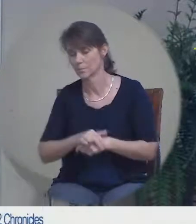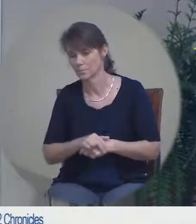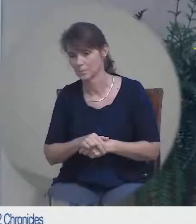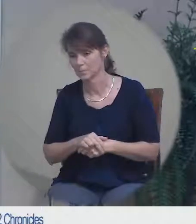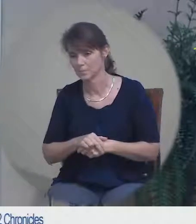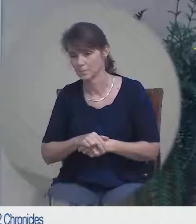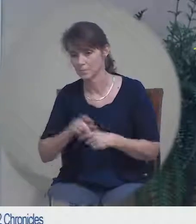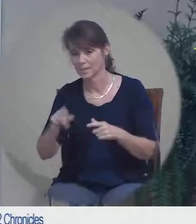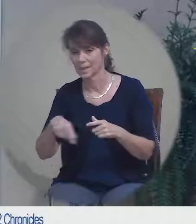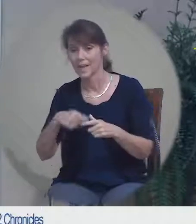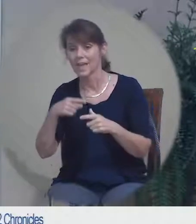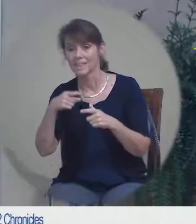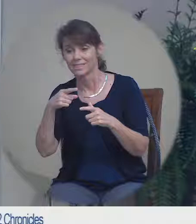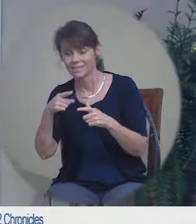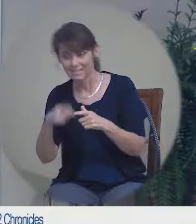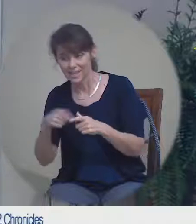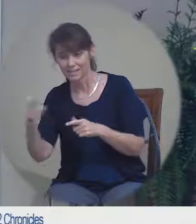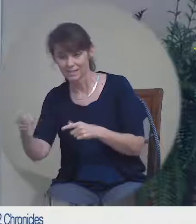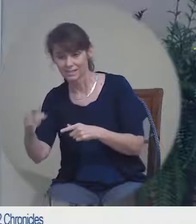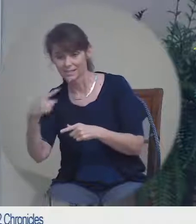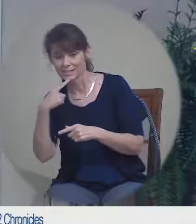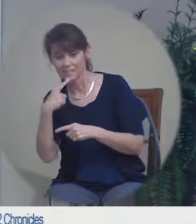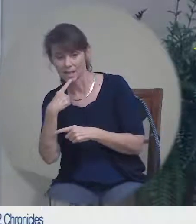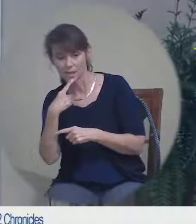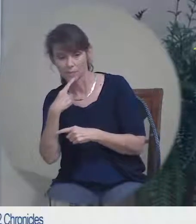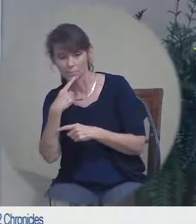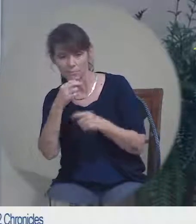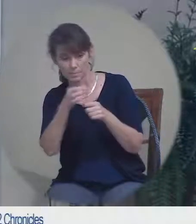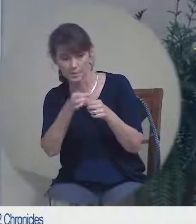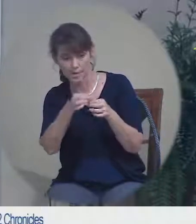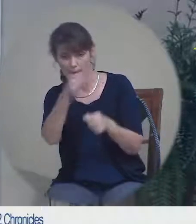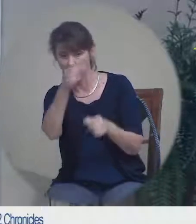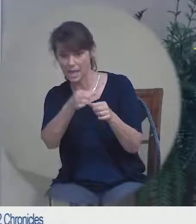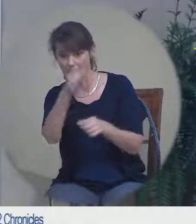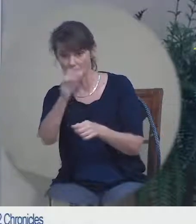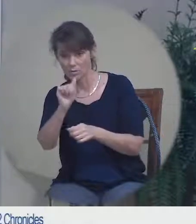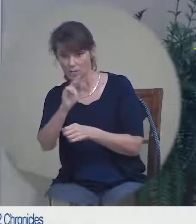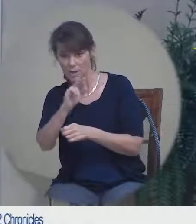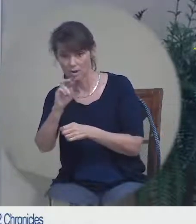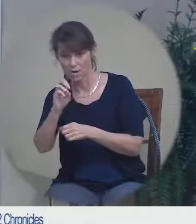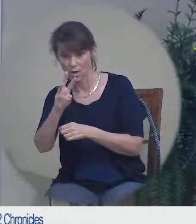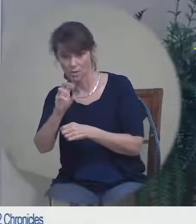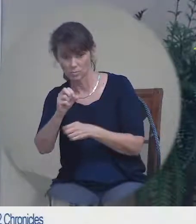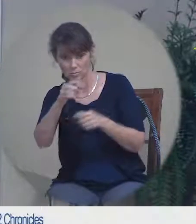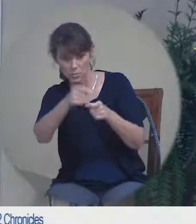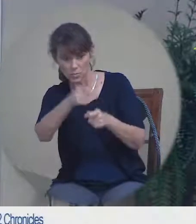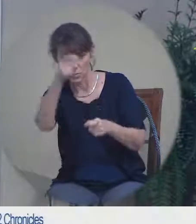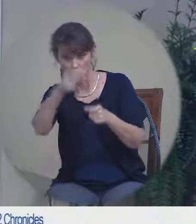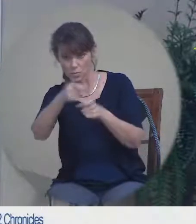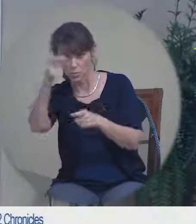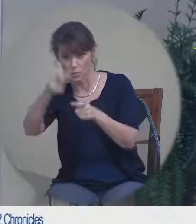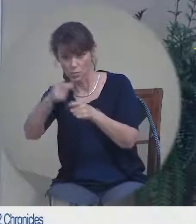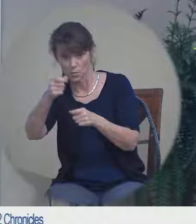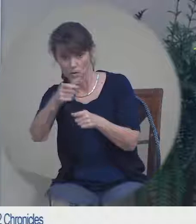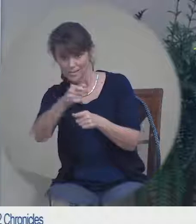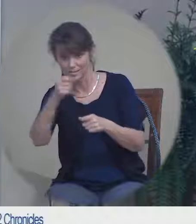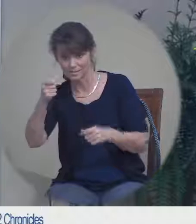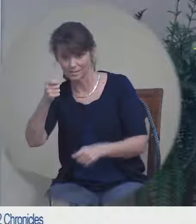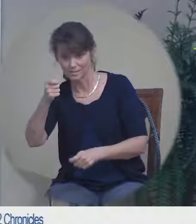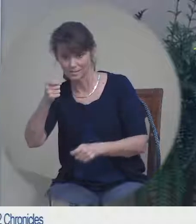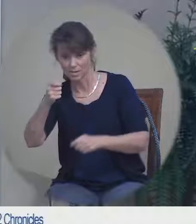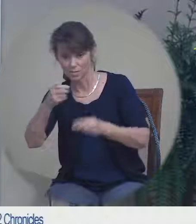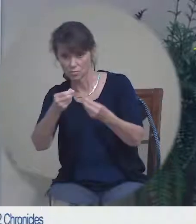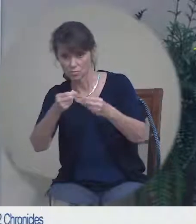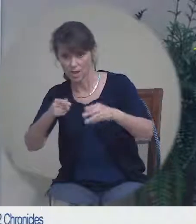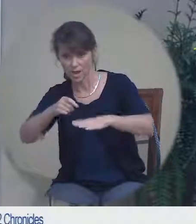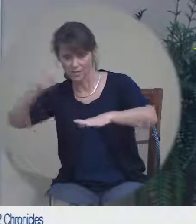ground. First of all, that's a weird thing. Are you normally supposed to strike the ground with arrows? I mean, some suggest